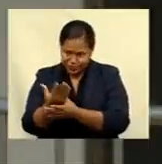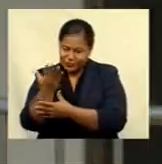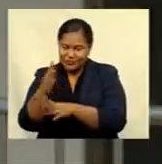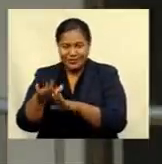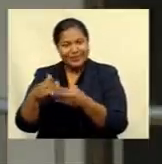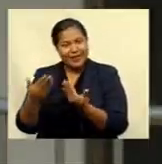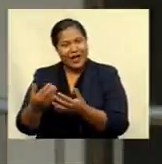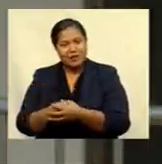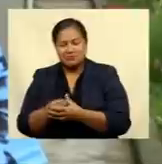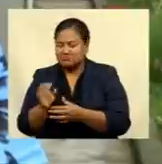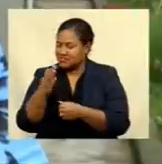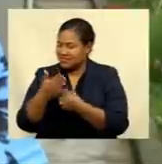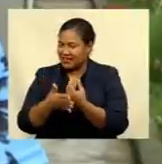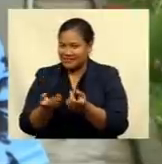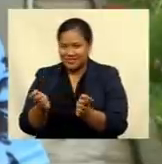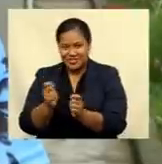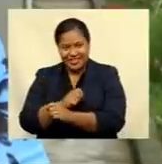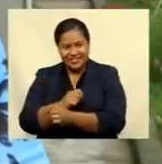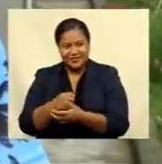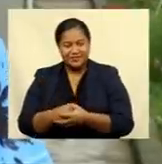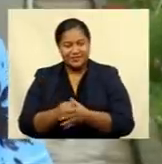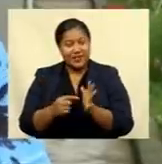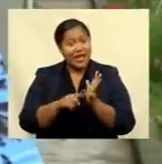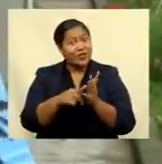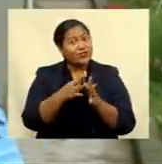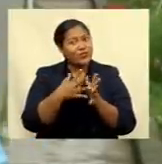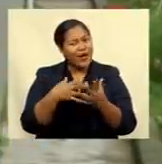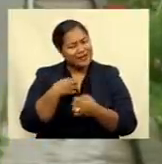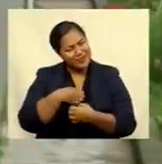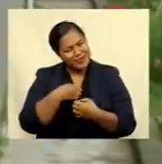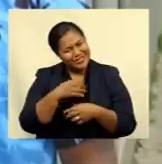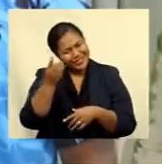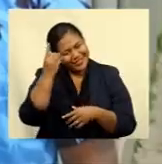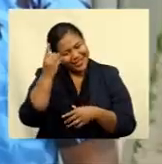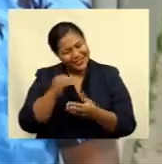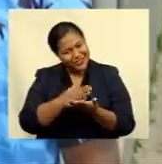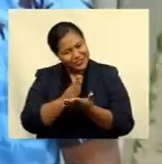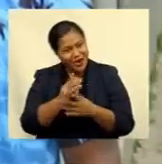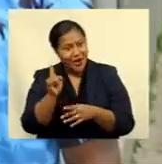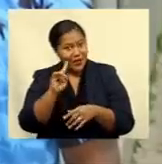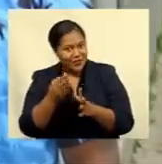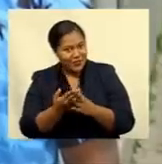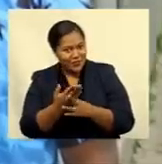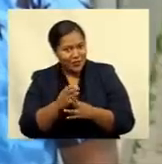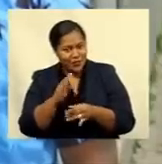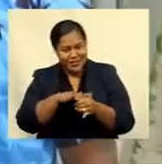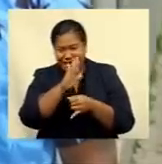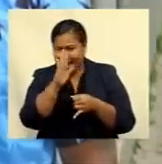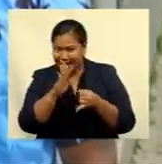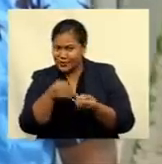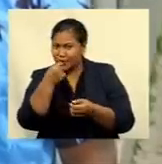He hasn't changed. Tuai's emotional dad shared what they went through after the final whistle.